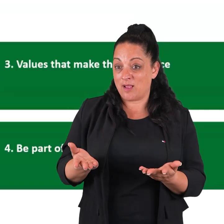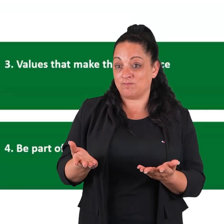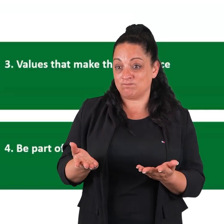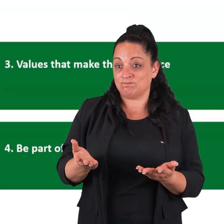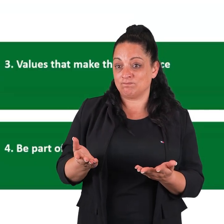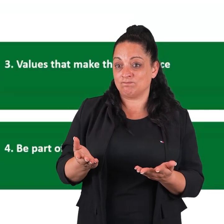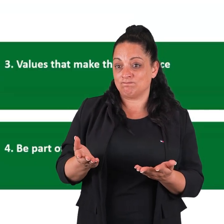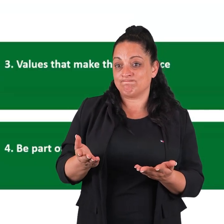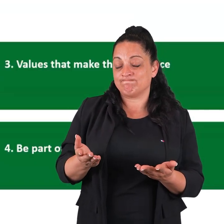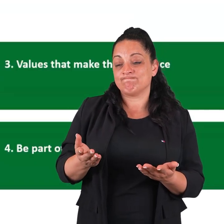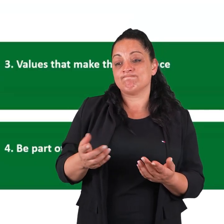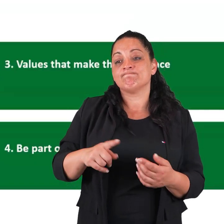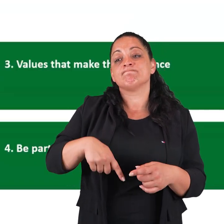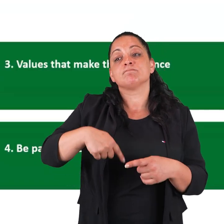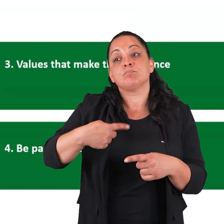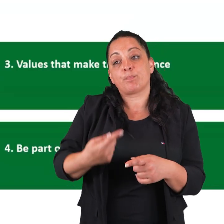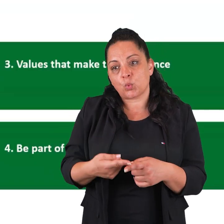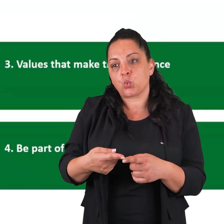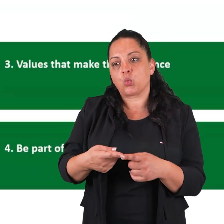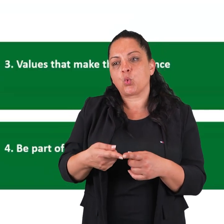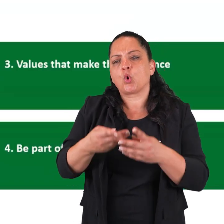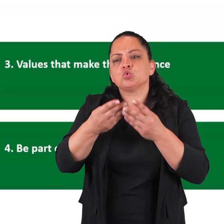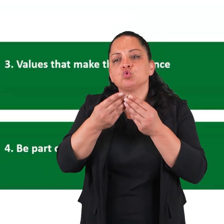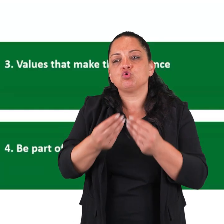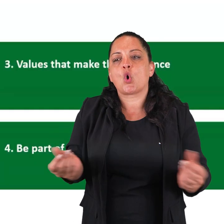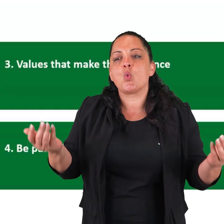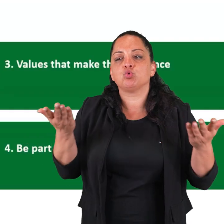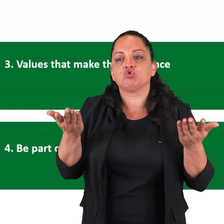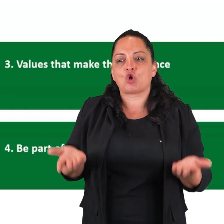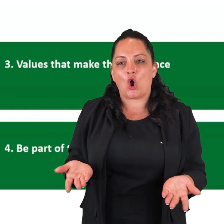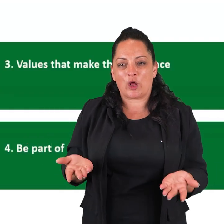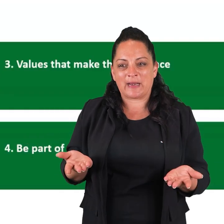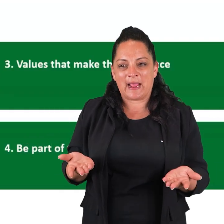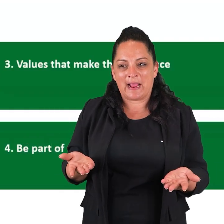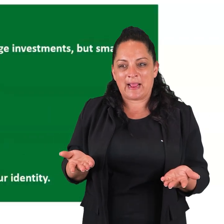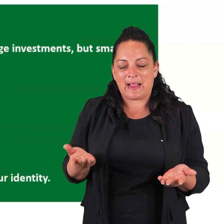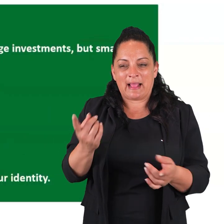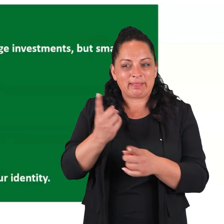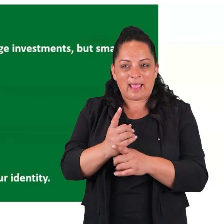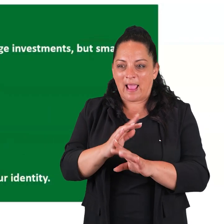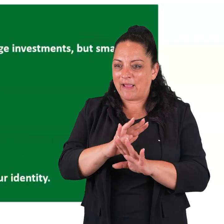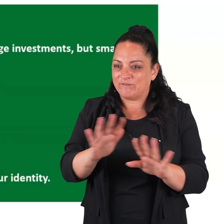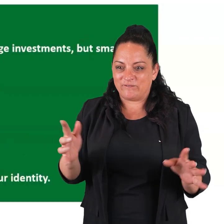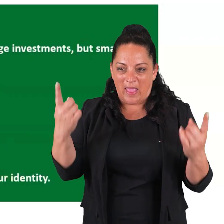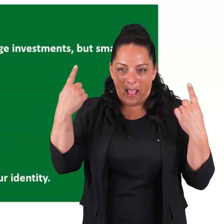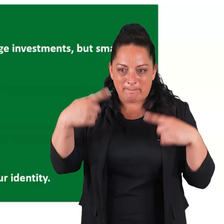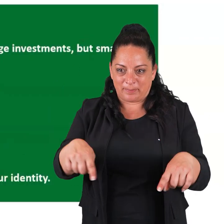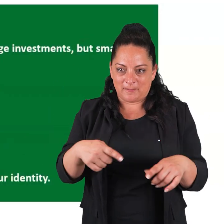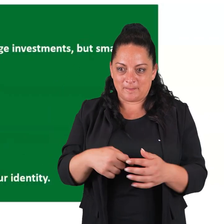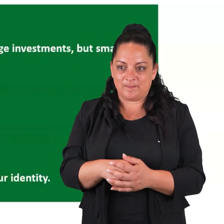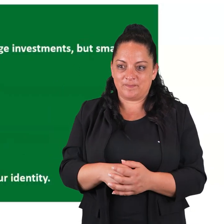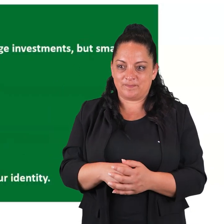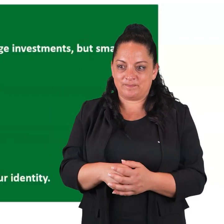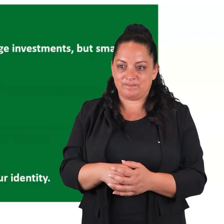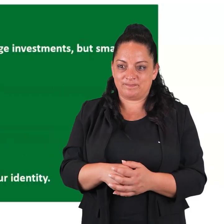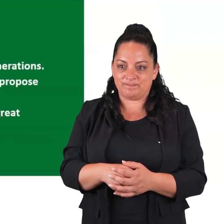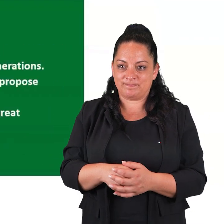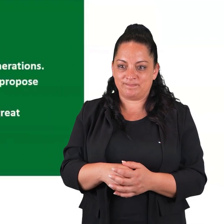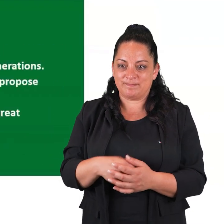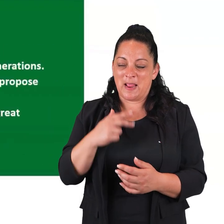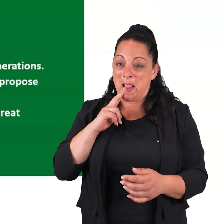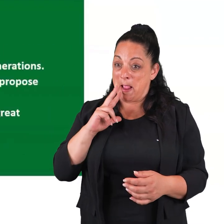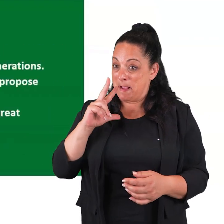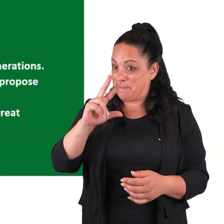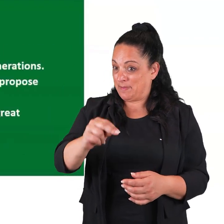And fourth, be part of the solution. We almost said these three first